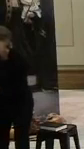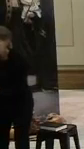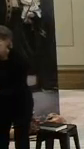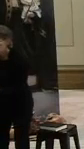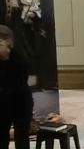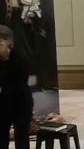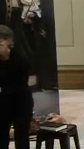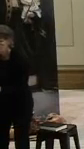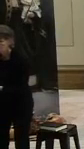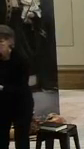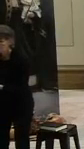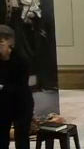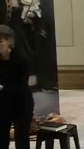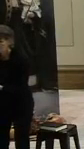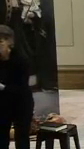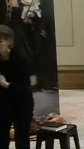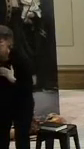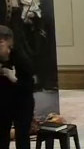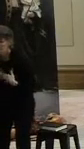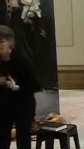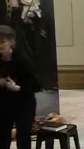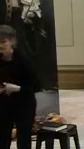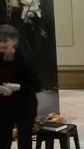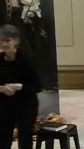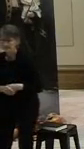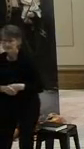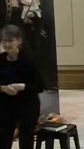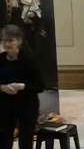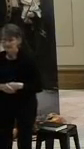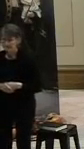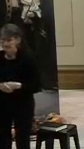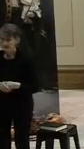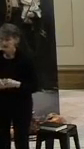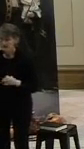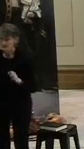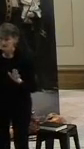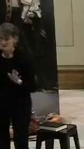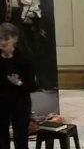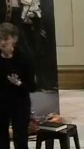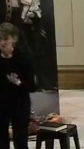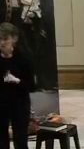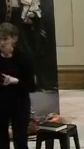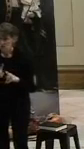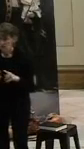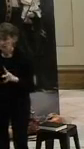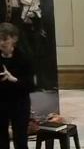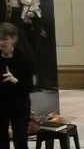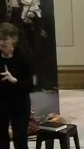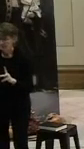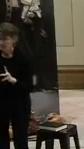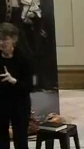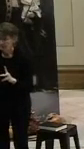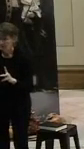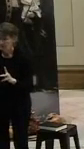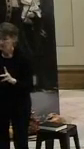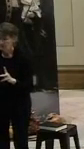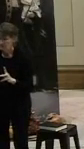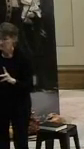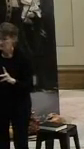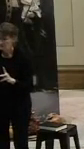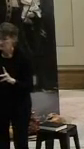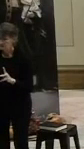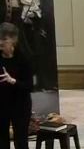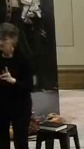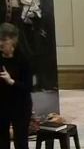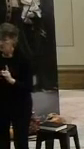that we can fight it. And one of the things is that when people reach out to us, don't